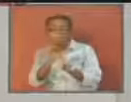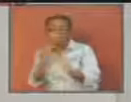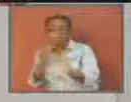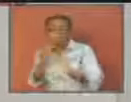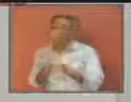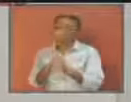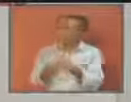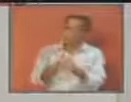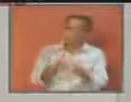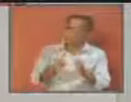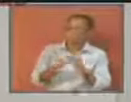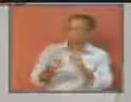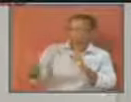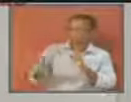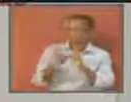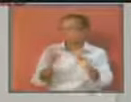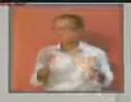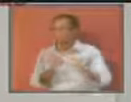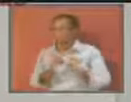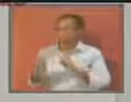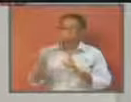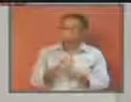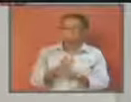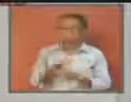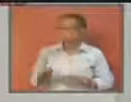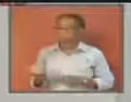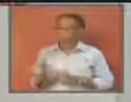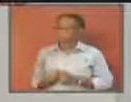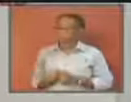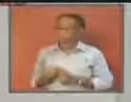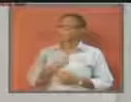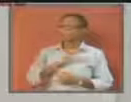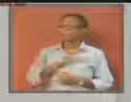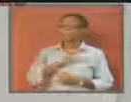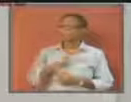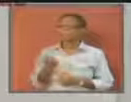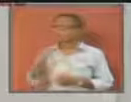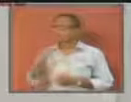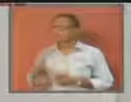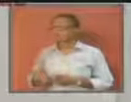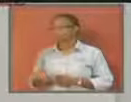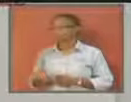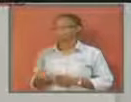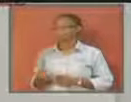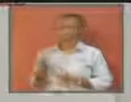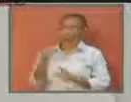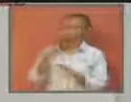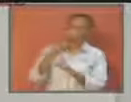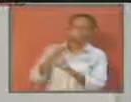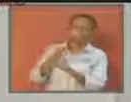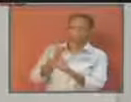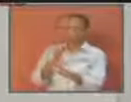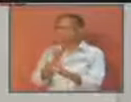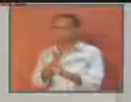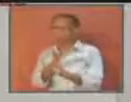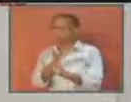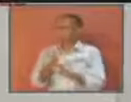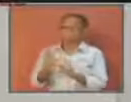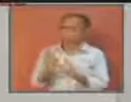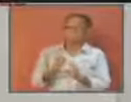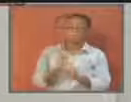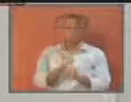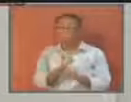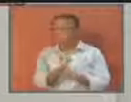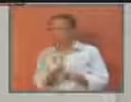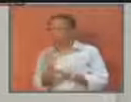maintain their social distancing and they must maintain what is required of them to ensure that, you know, we reduce